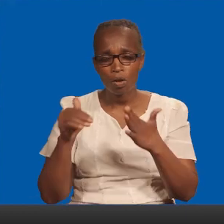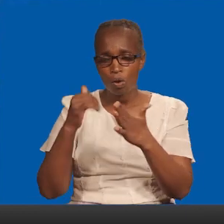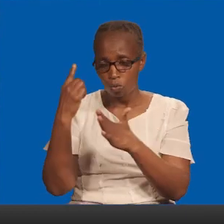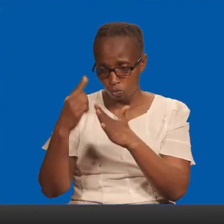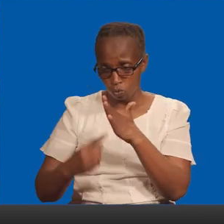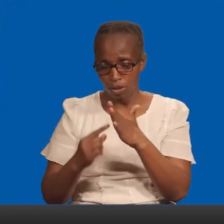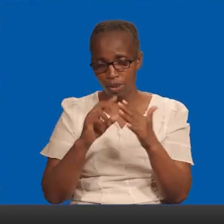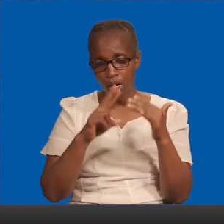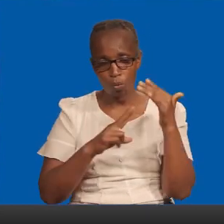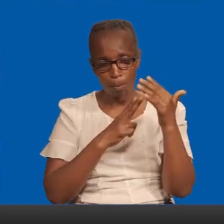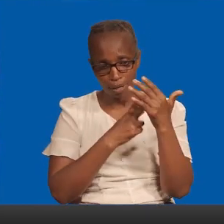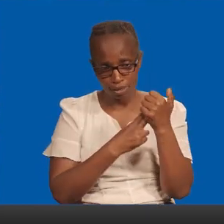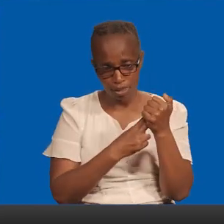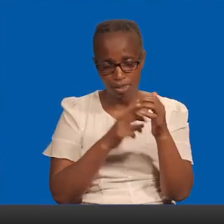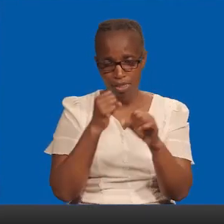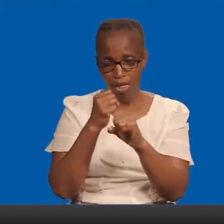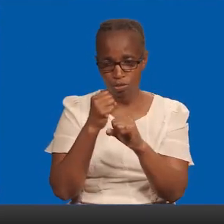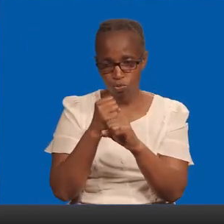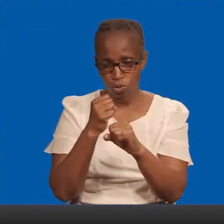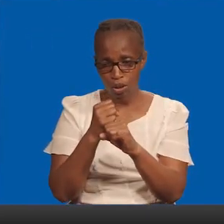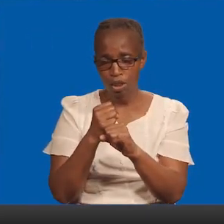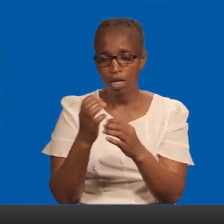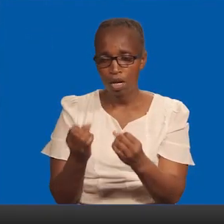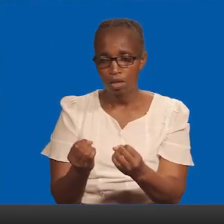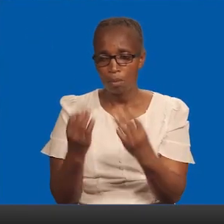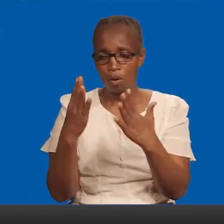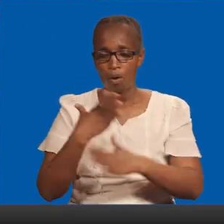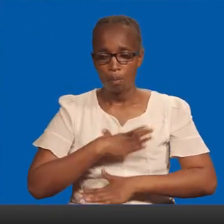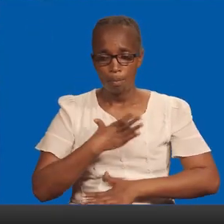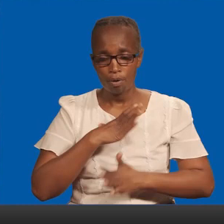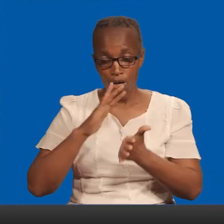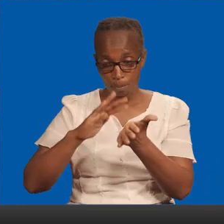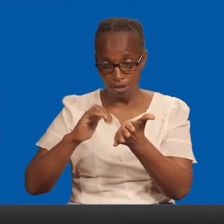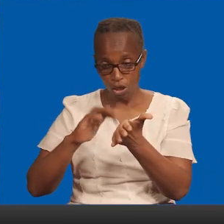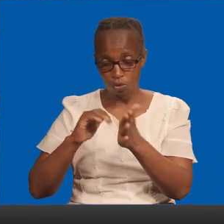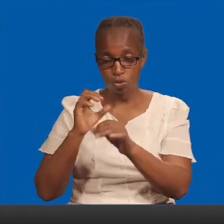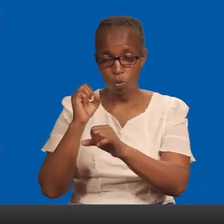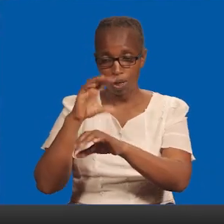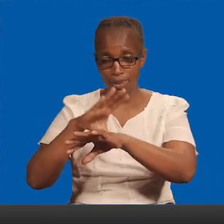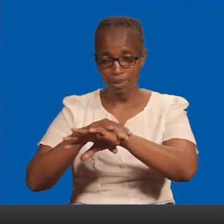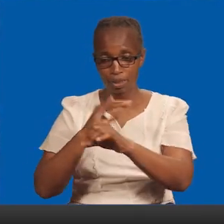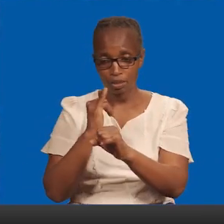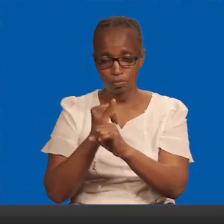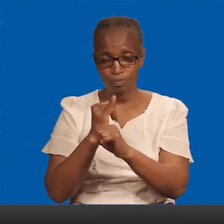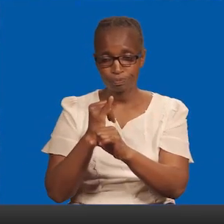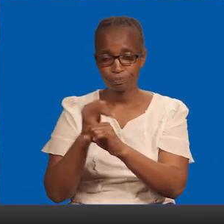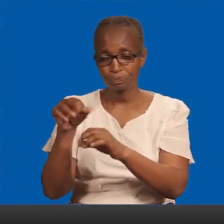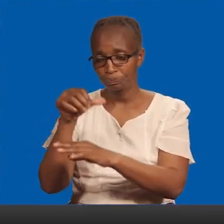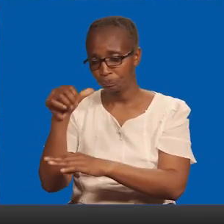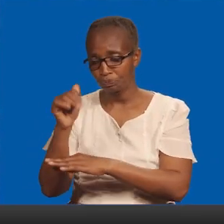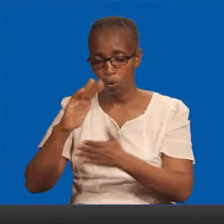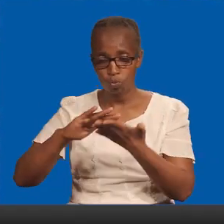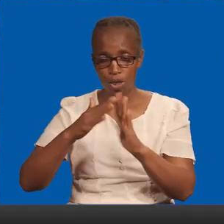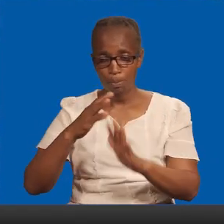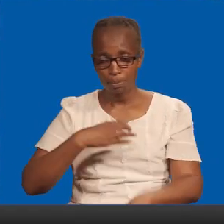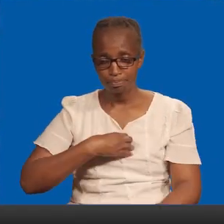what these partners are doing, and we are happy about that. More people in Machakos are going to gain employment,